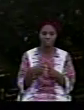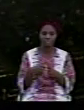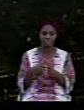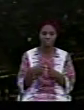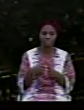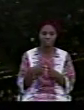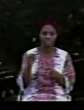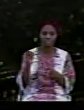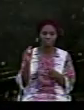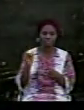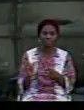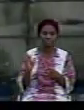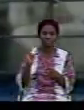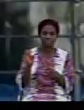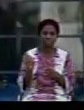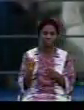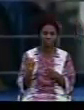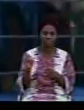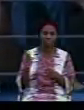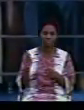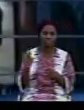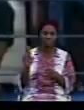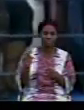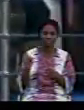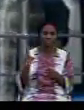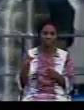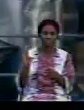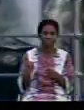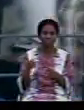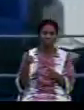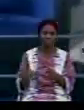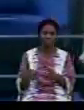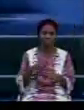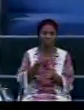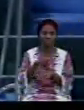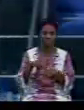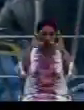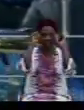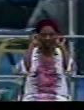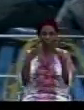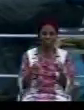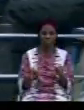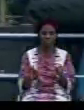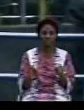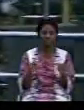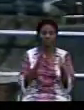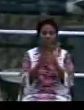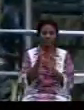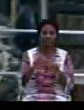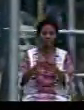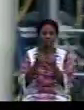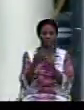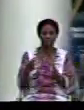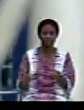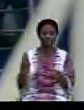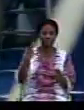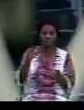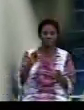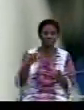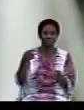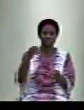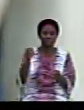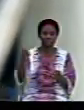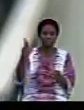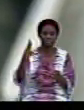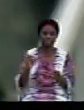Oyekunle, the National President of Christian Association of Nigeria. Put your hands together for the man of